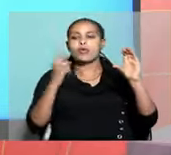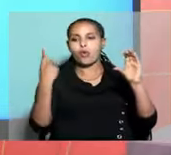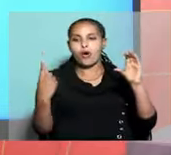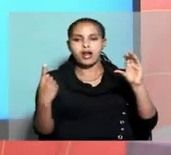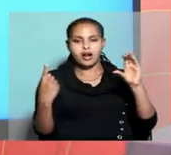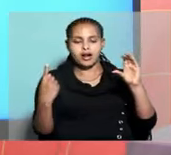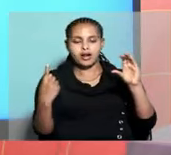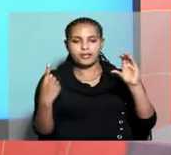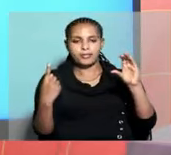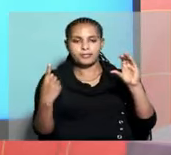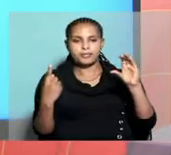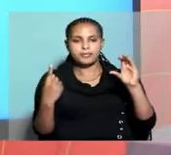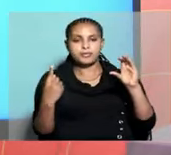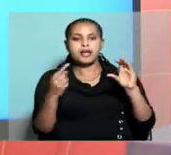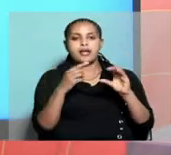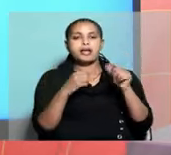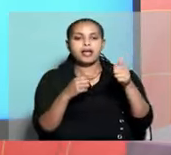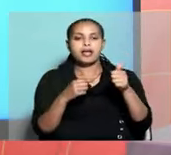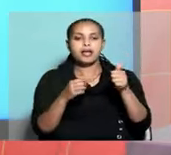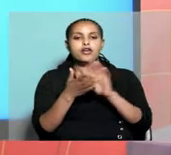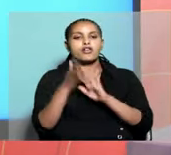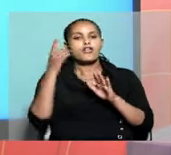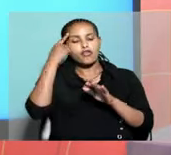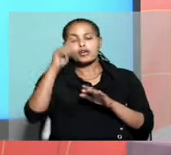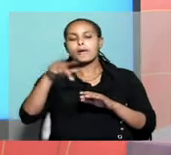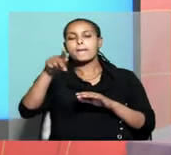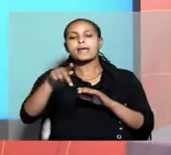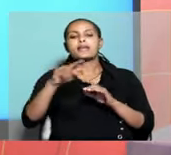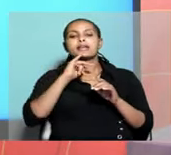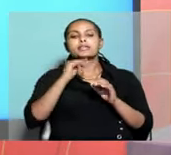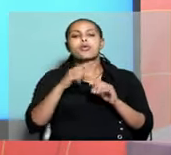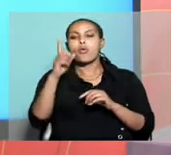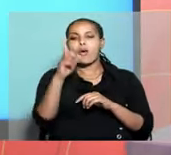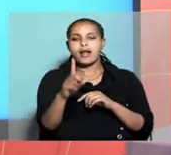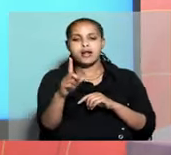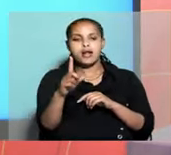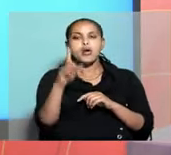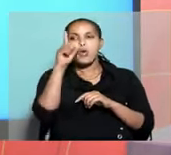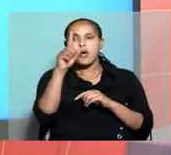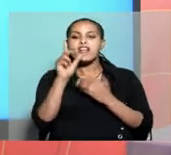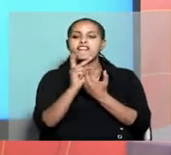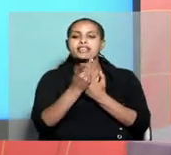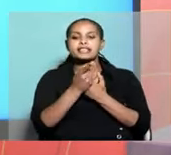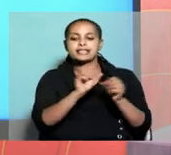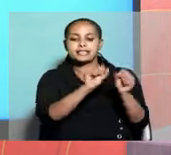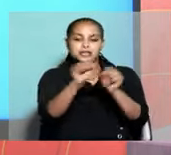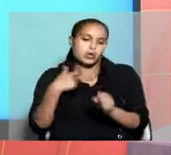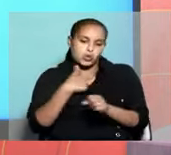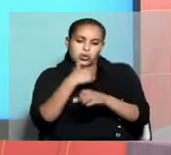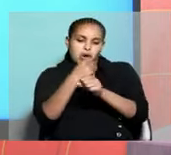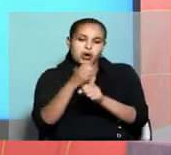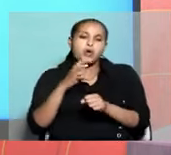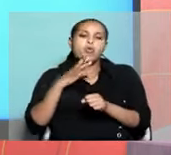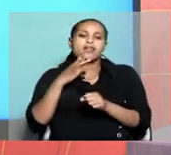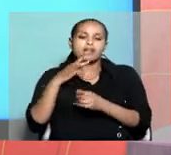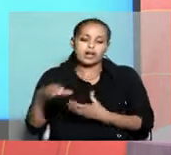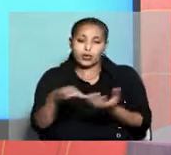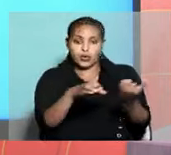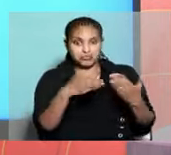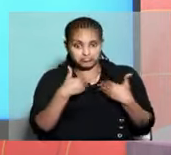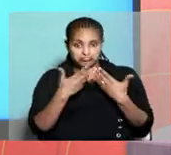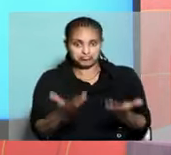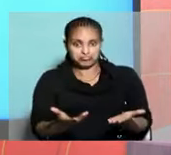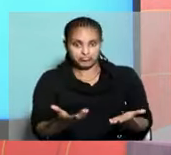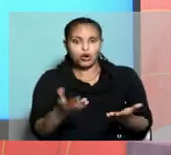1, and for P equals to 1, one phase system. You can take water liquids, for